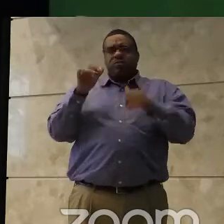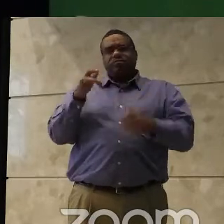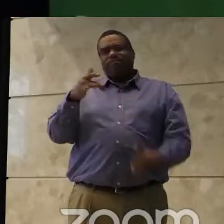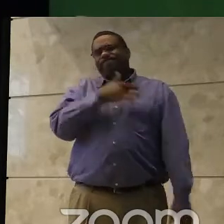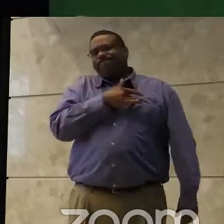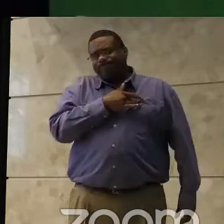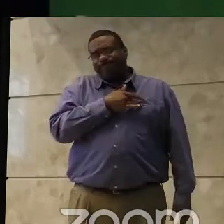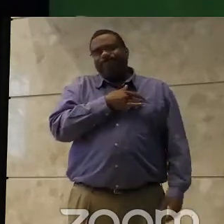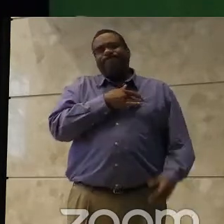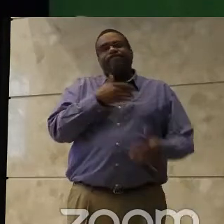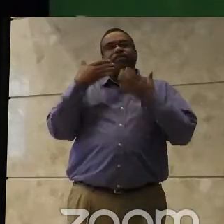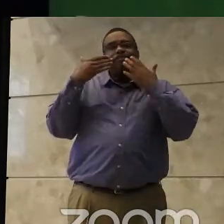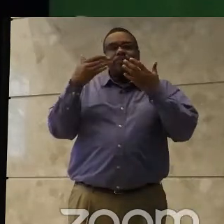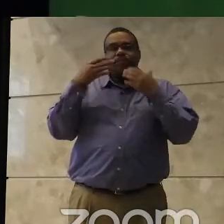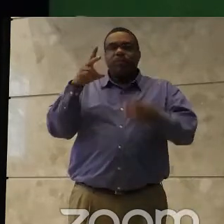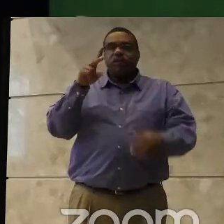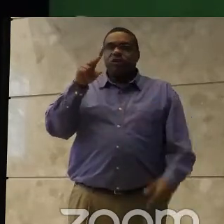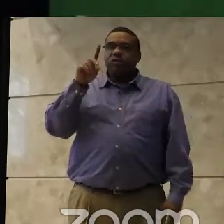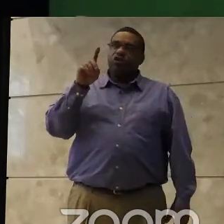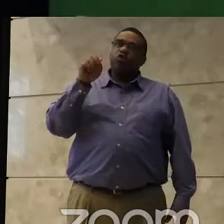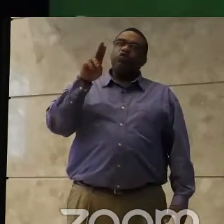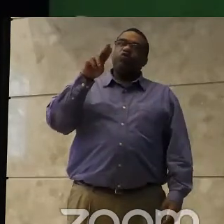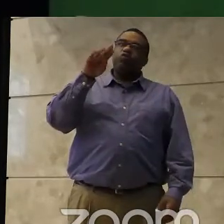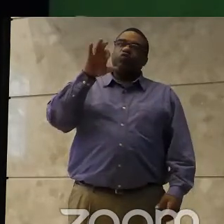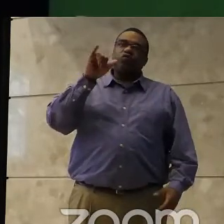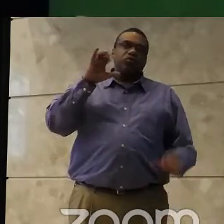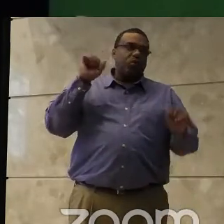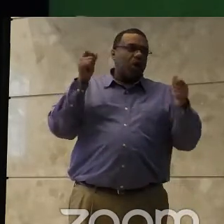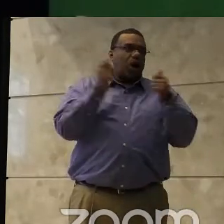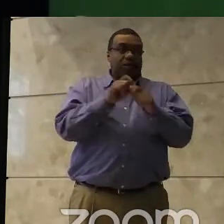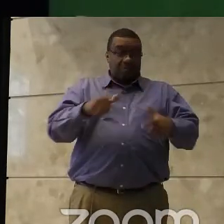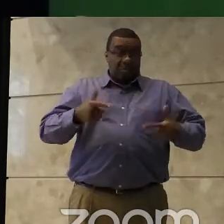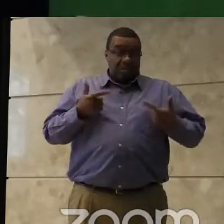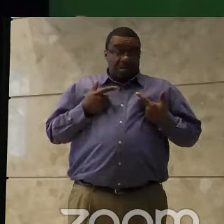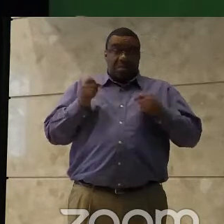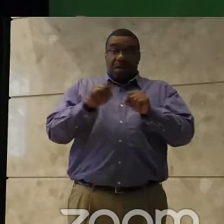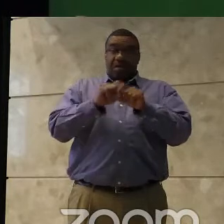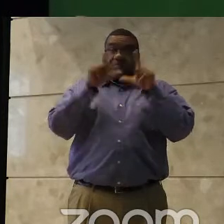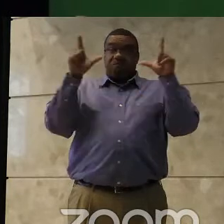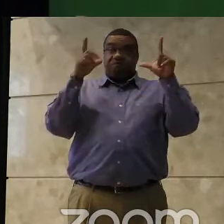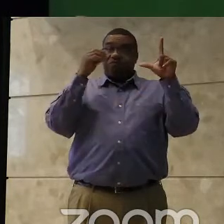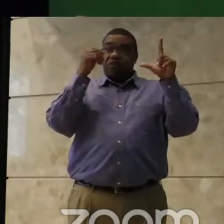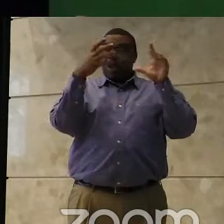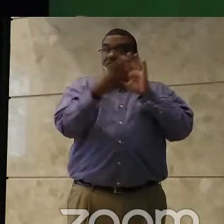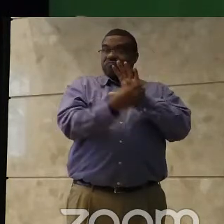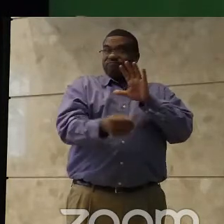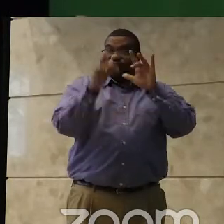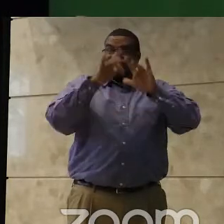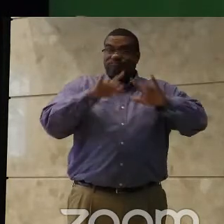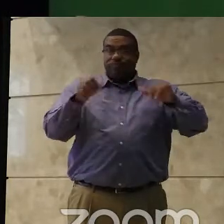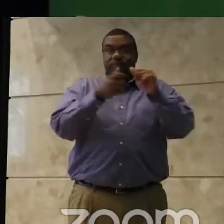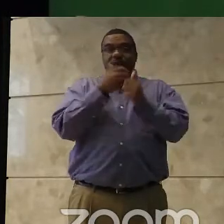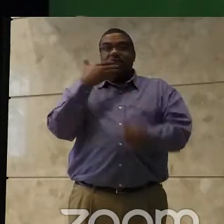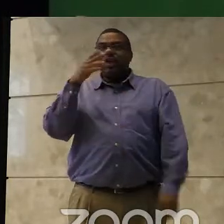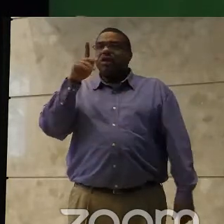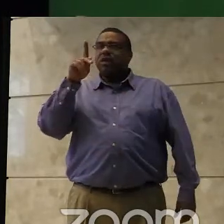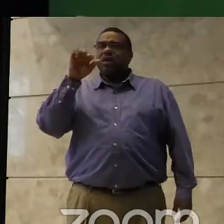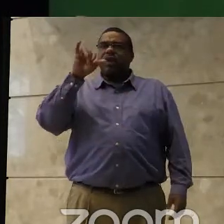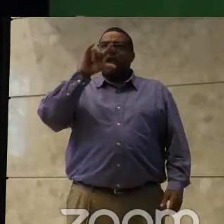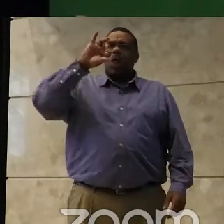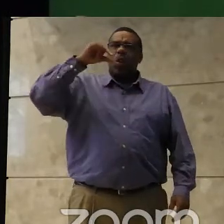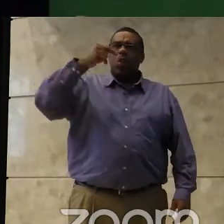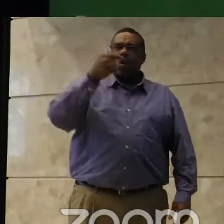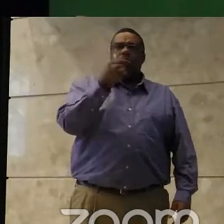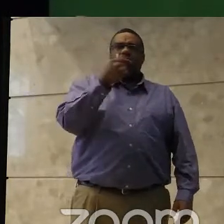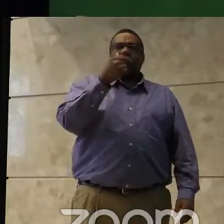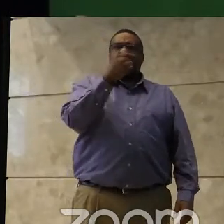to Uno Deuce for all of our live streaming and recording. Thank you to the Kellogg Center staff. I don't see John, but I know